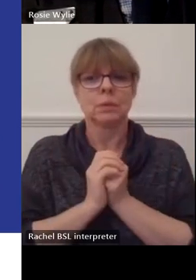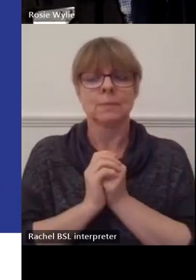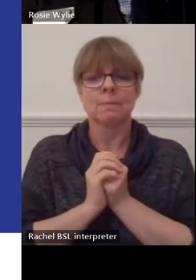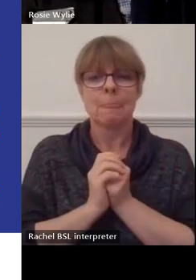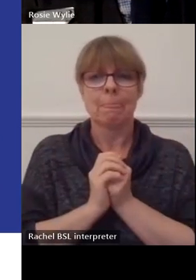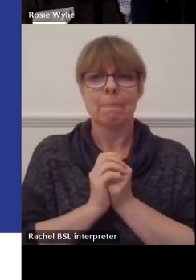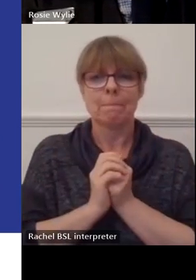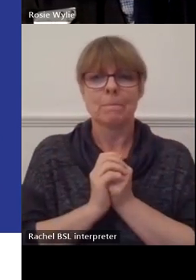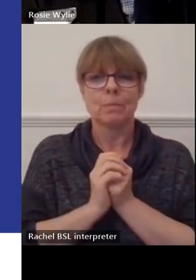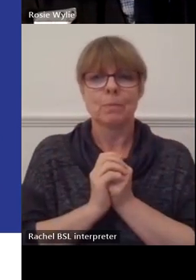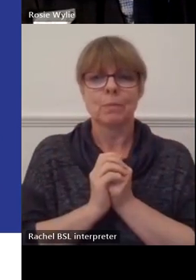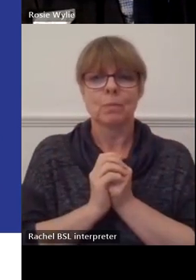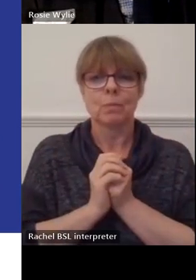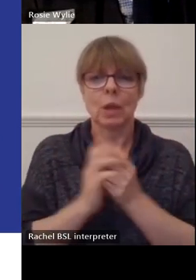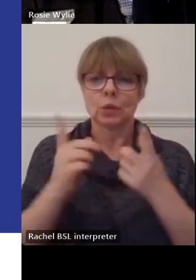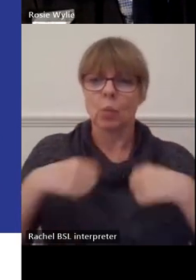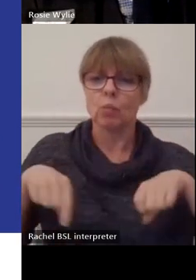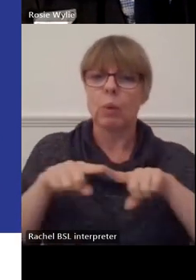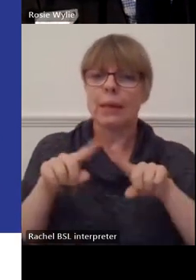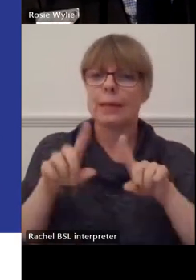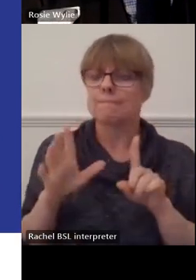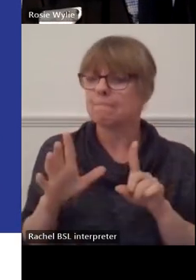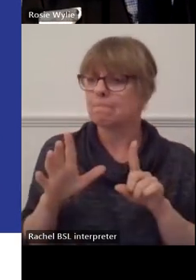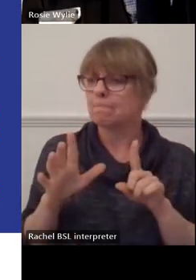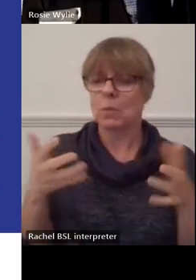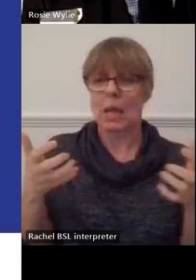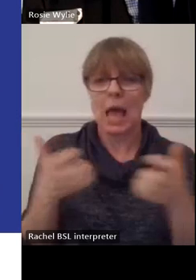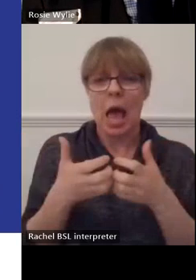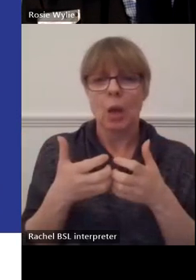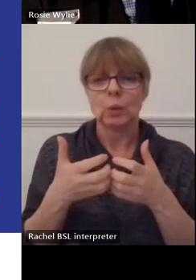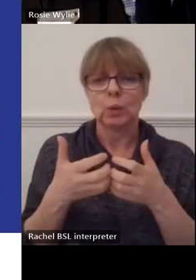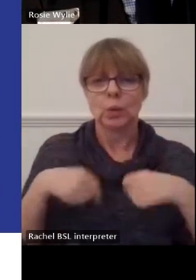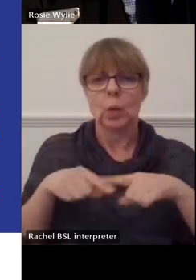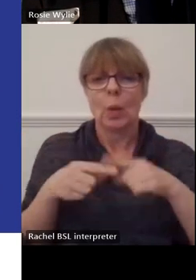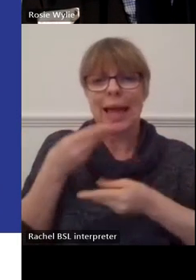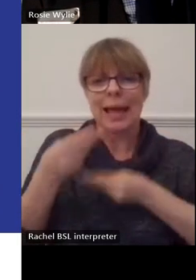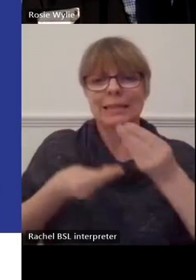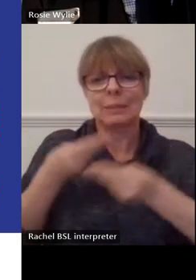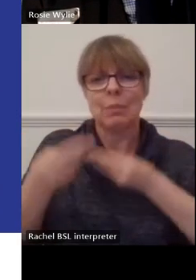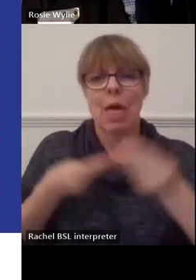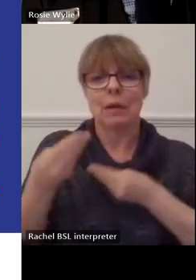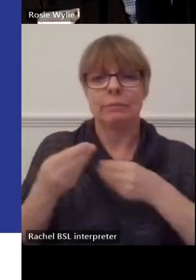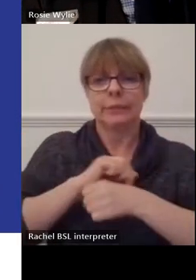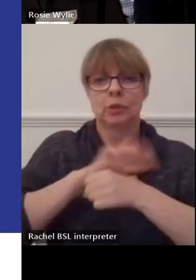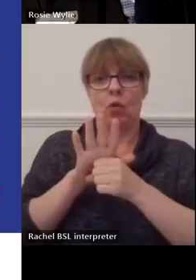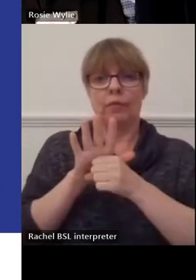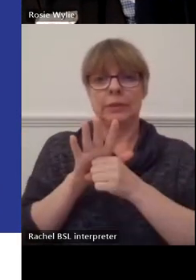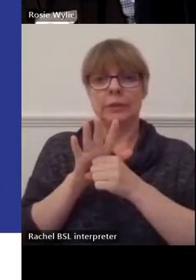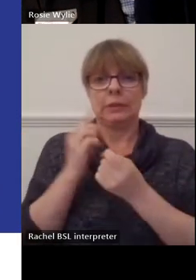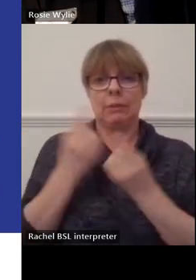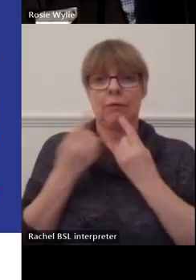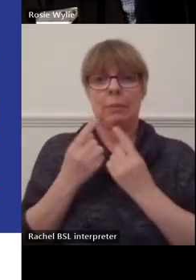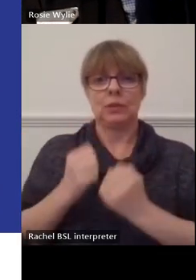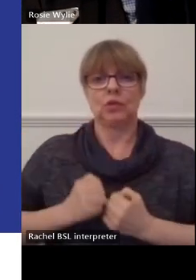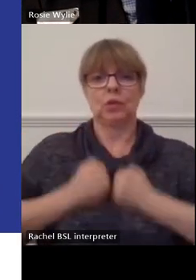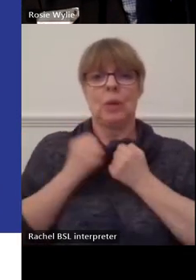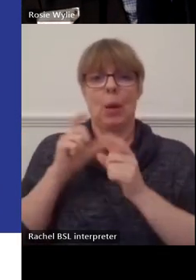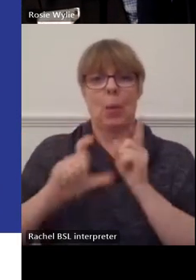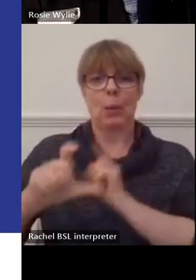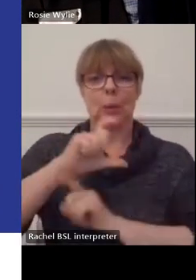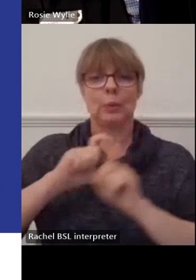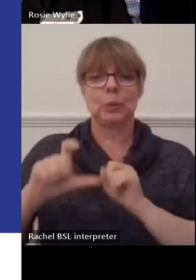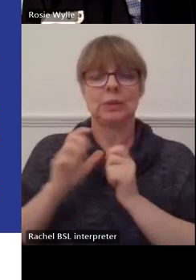So to start with, we needed to look at how do we explain this to our community? Because